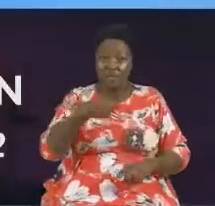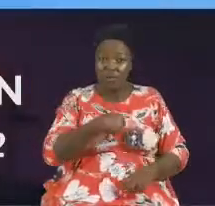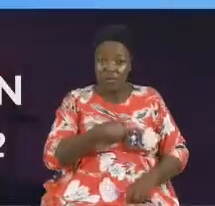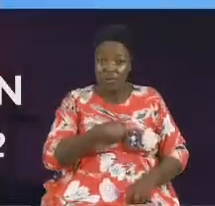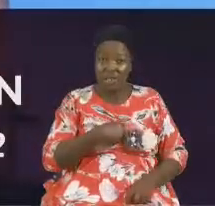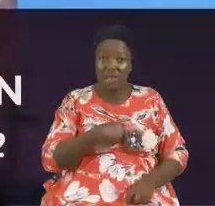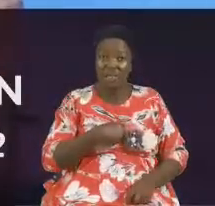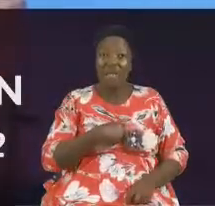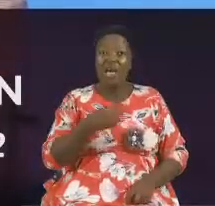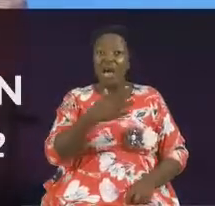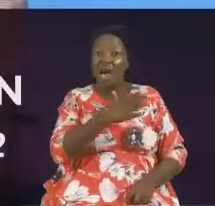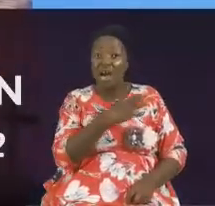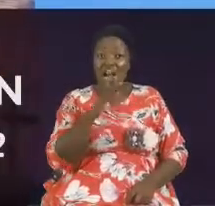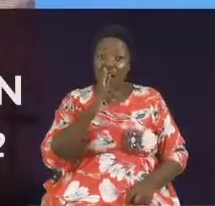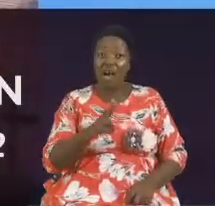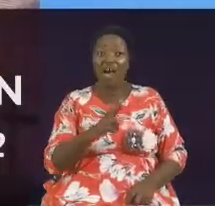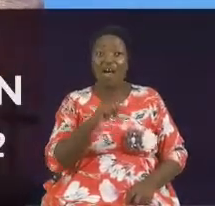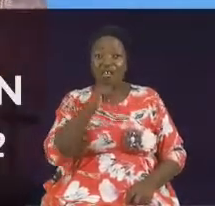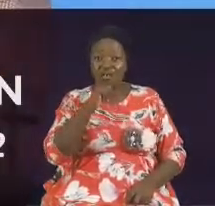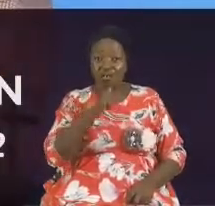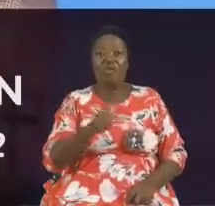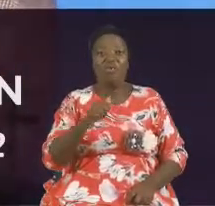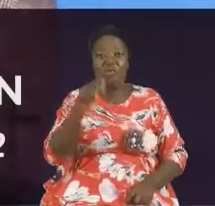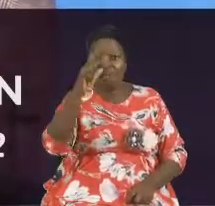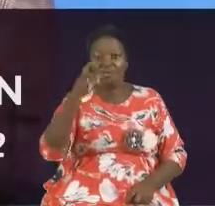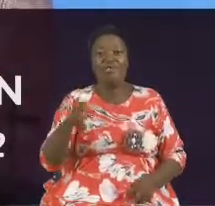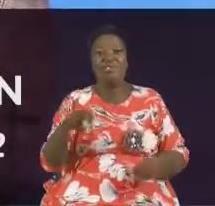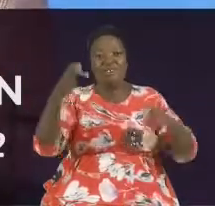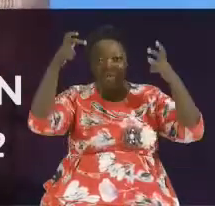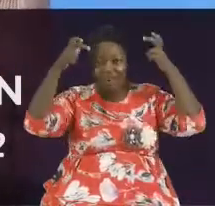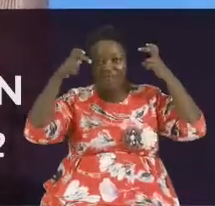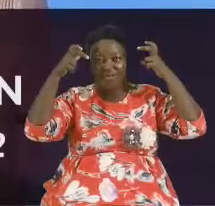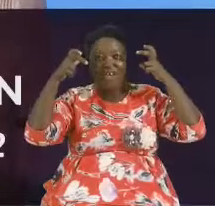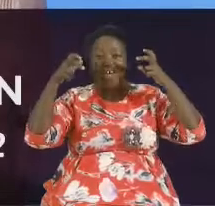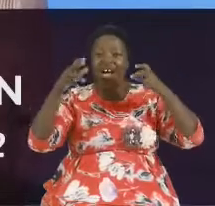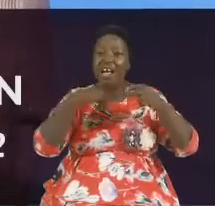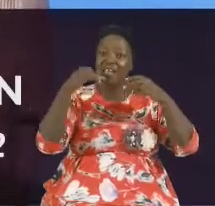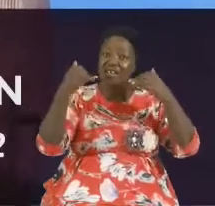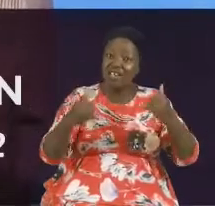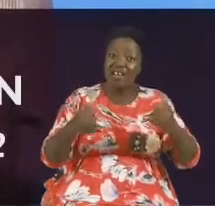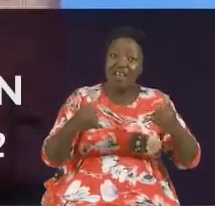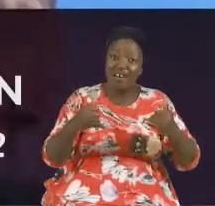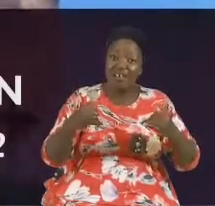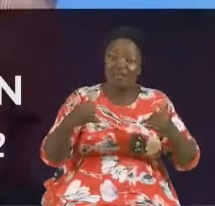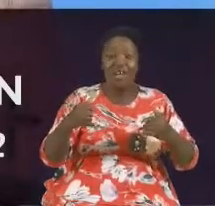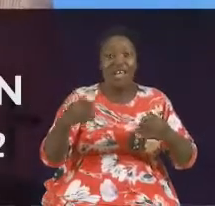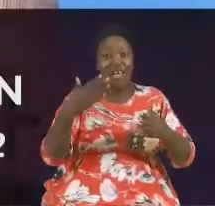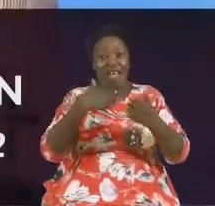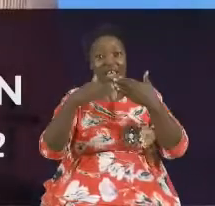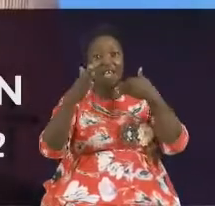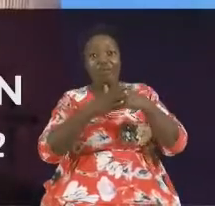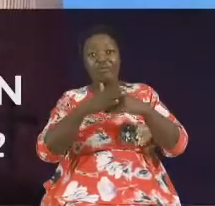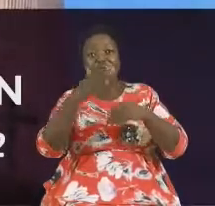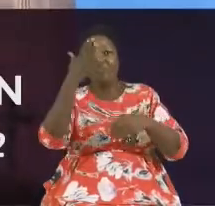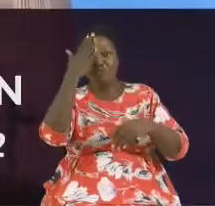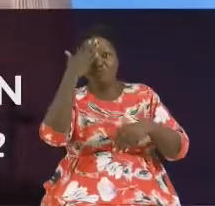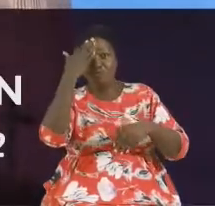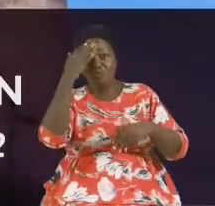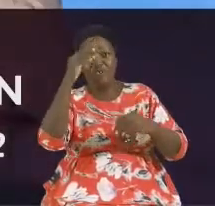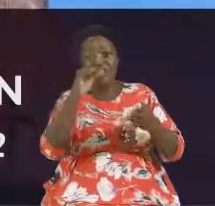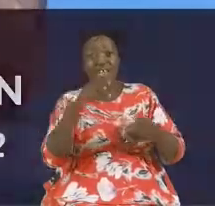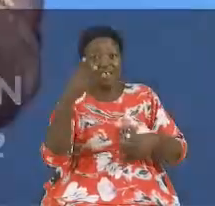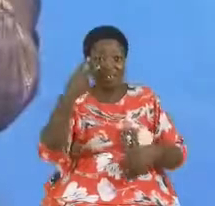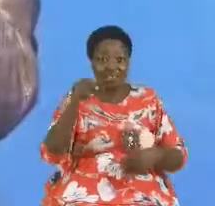for a corruptible crown, but we an incorruptible, incorruptible crown.